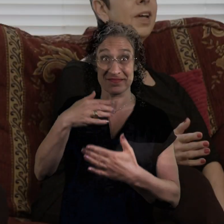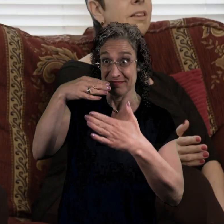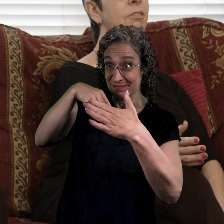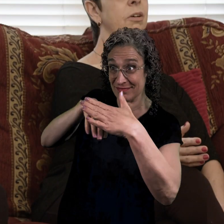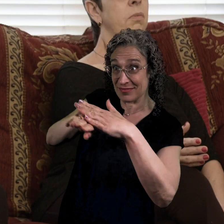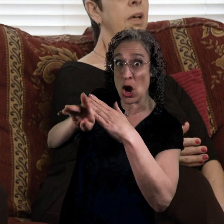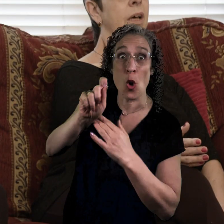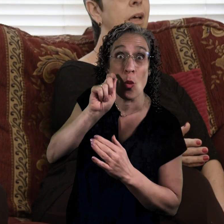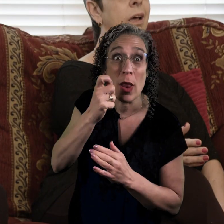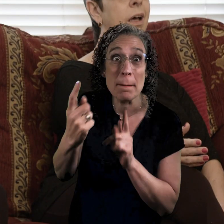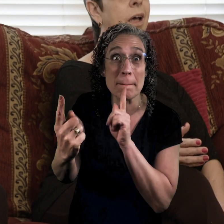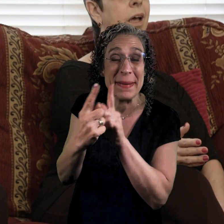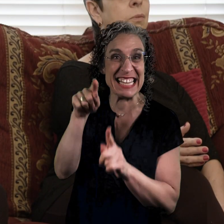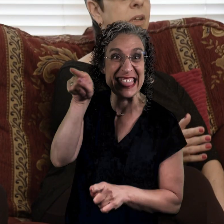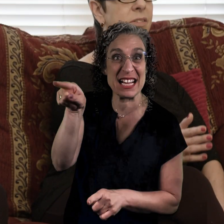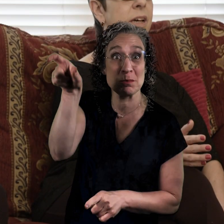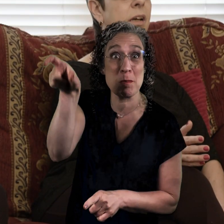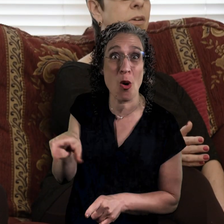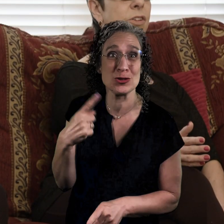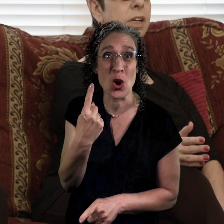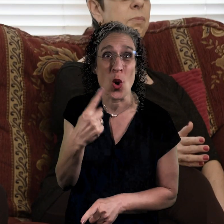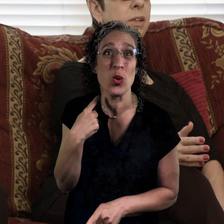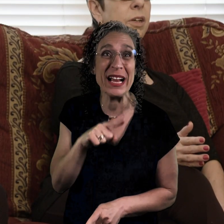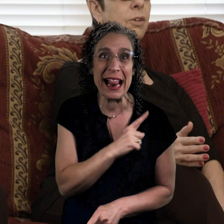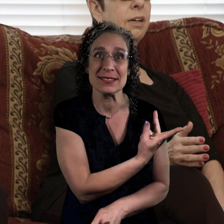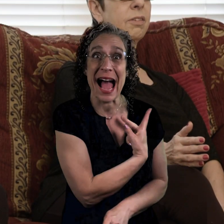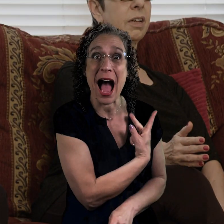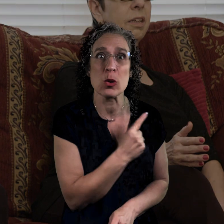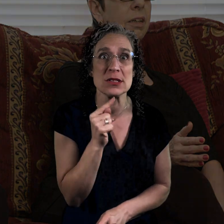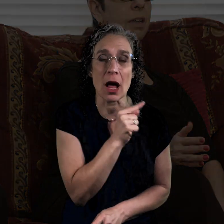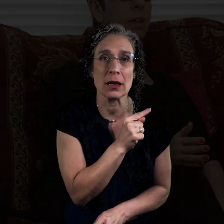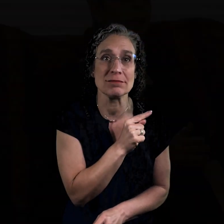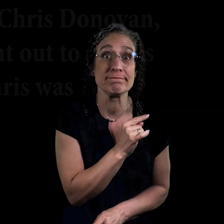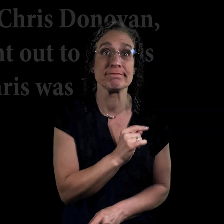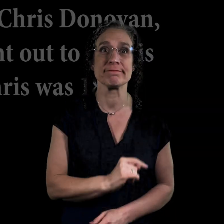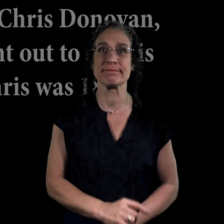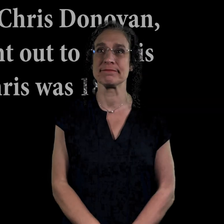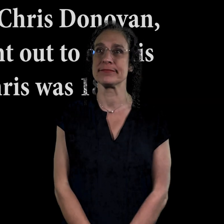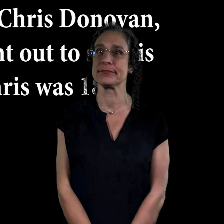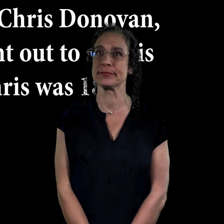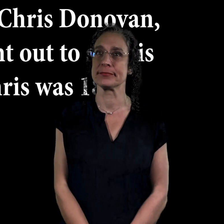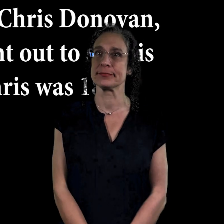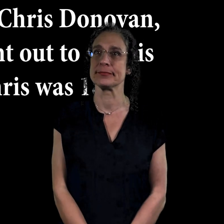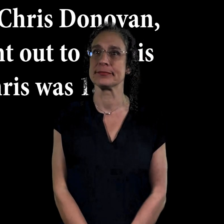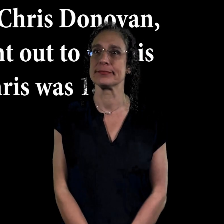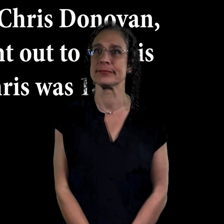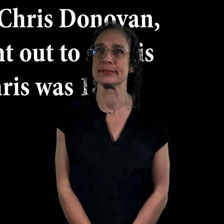We're going to walk in the room and we're going to say hello to the young man who killed our son.